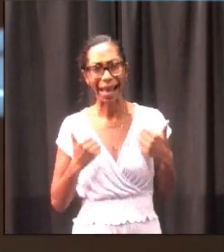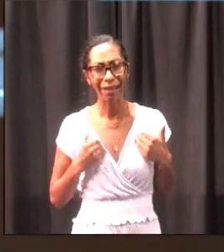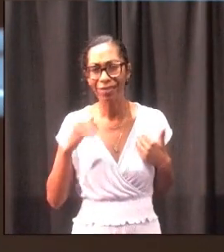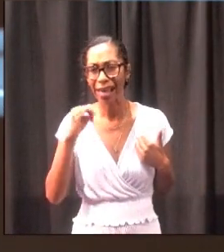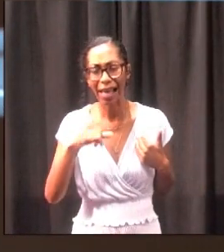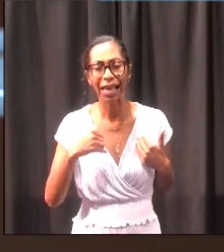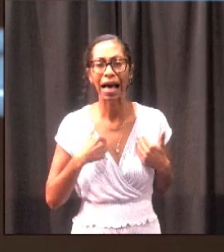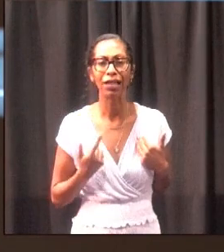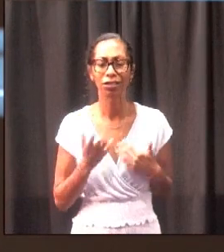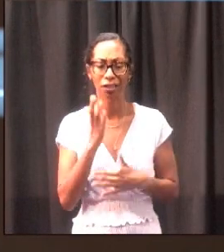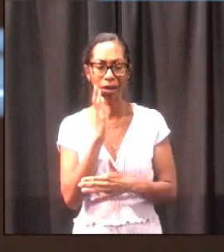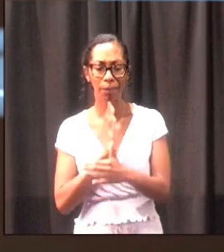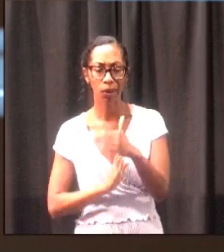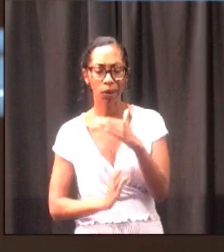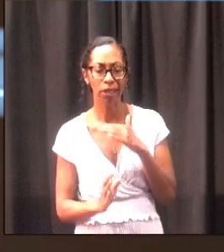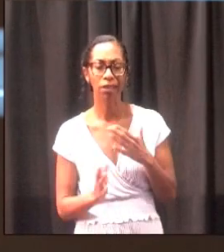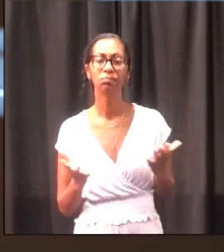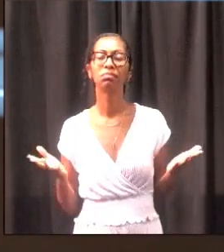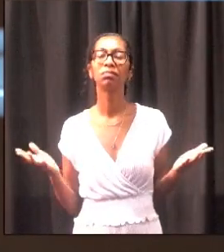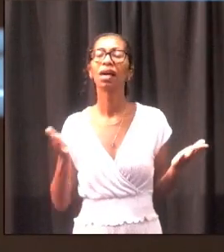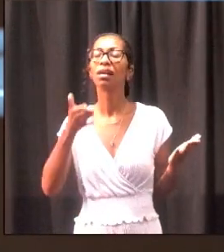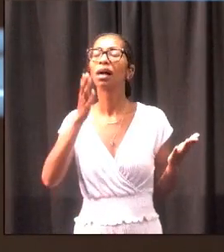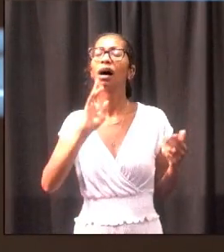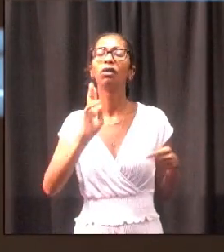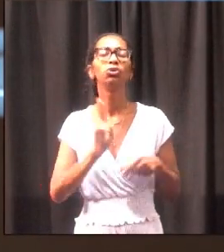just came to you like I am. Say, God, use me.